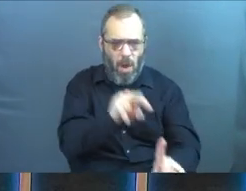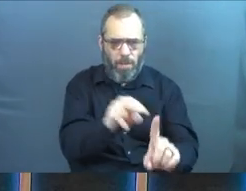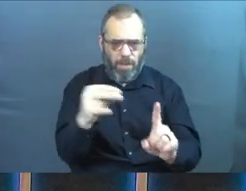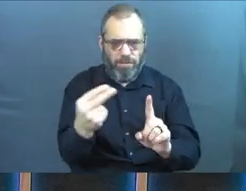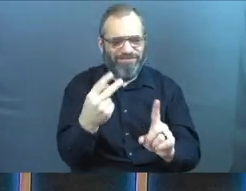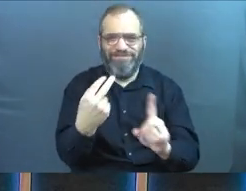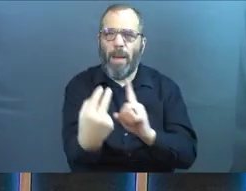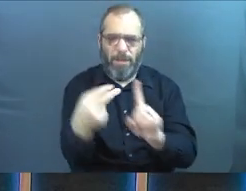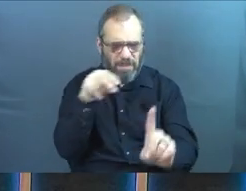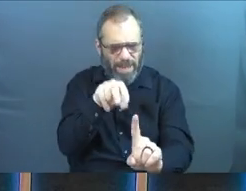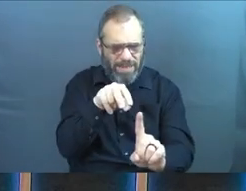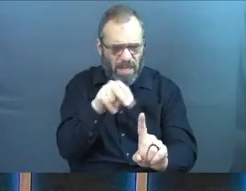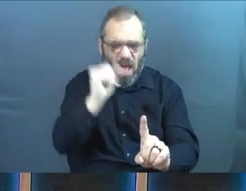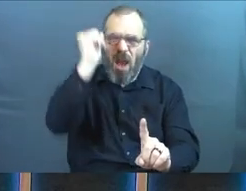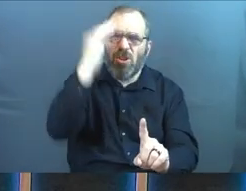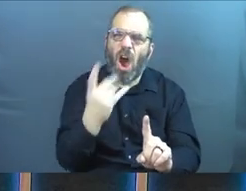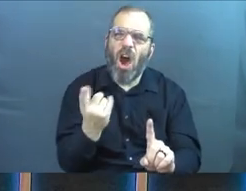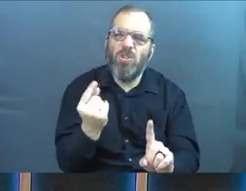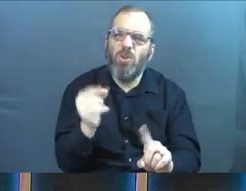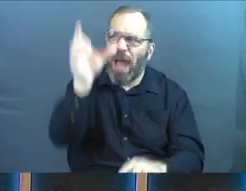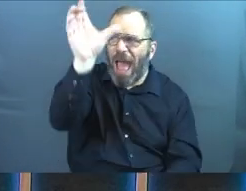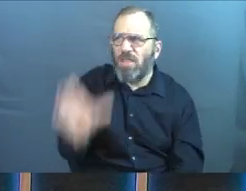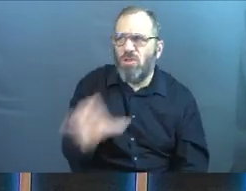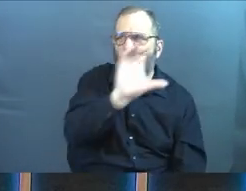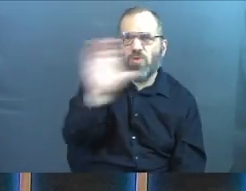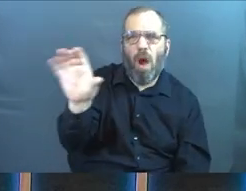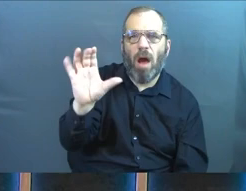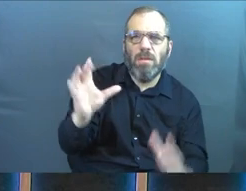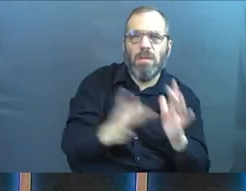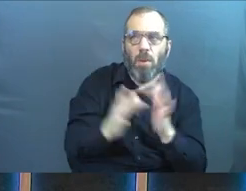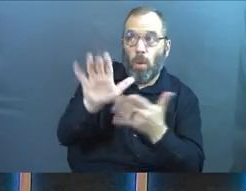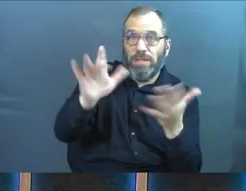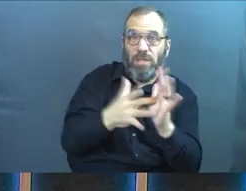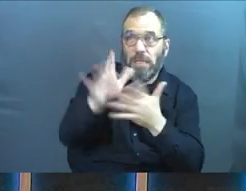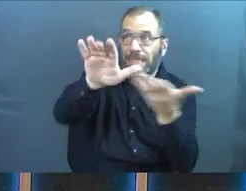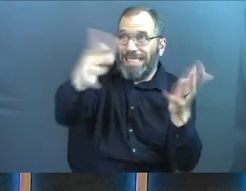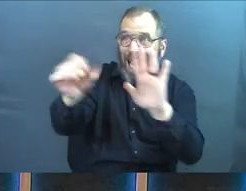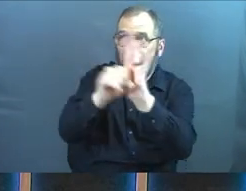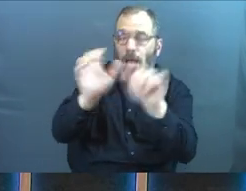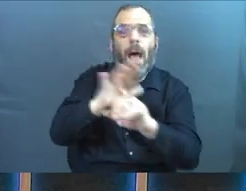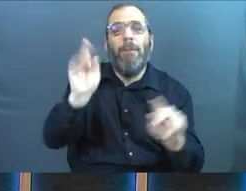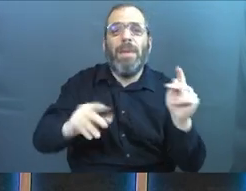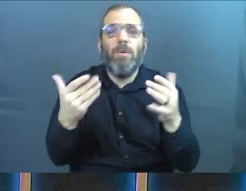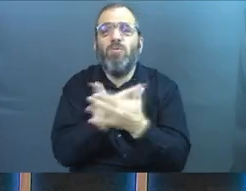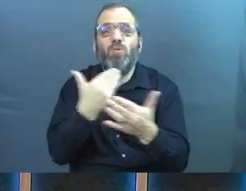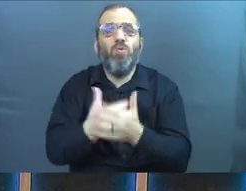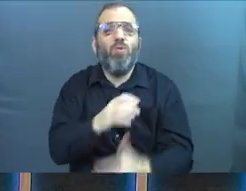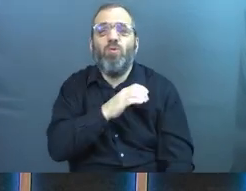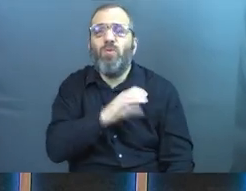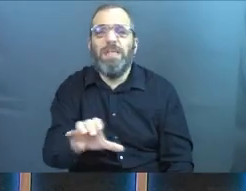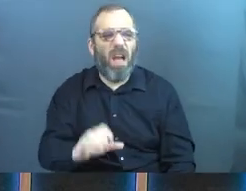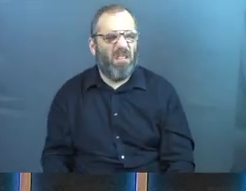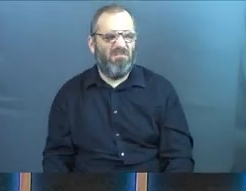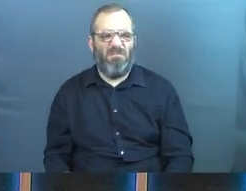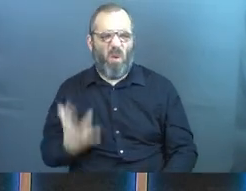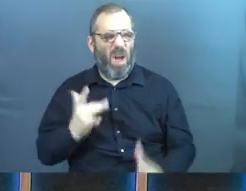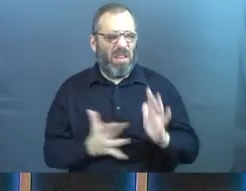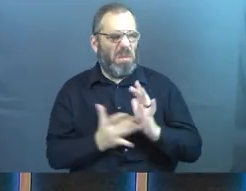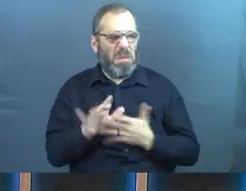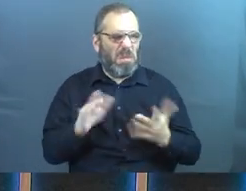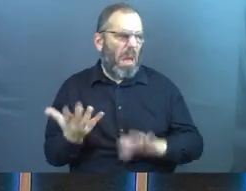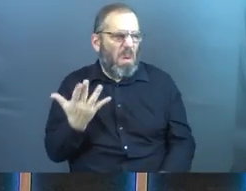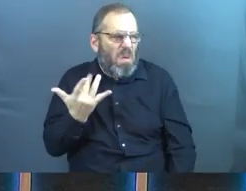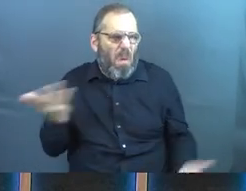on what did God do at the cross of Jesus Christ. When he died, usually when people are new to Christianity, they're like, why did Jesus